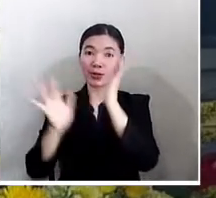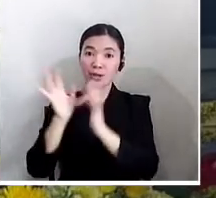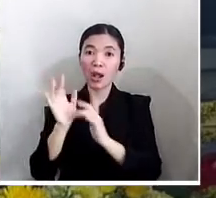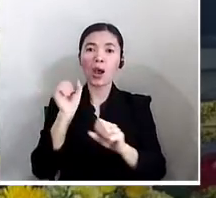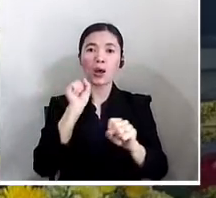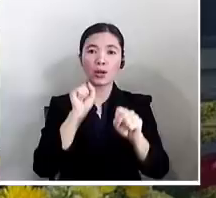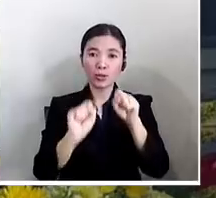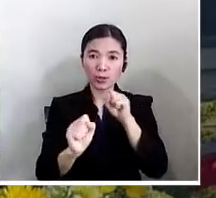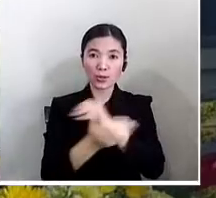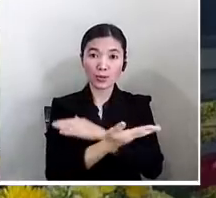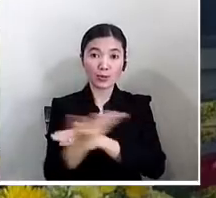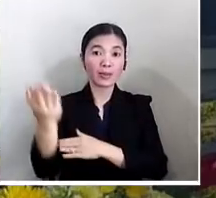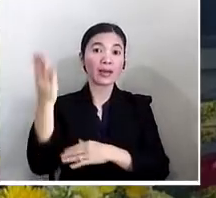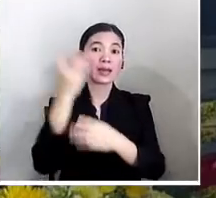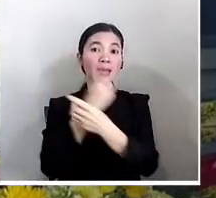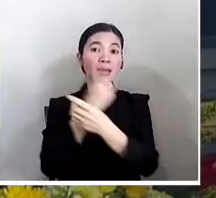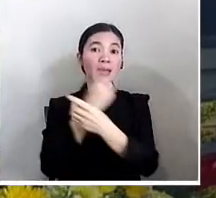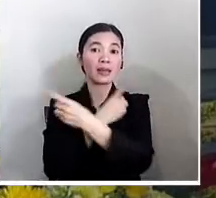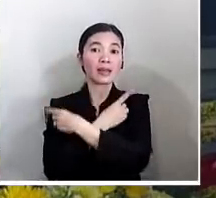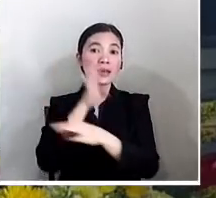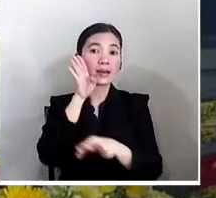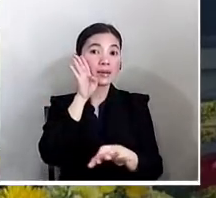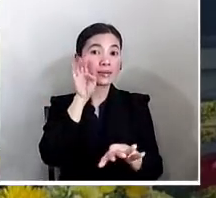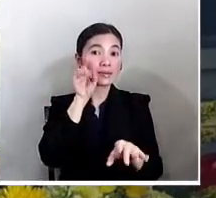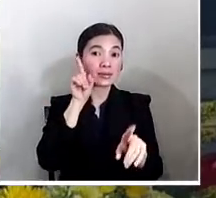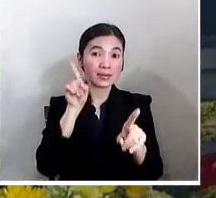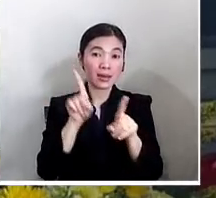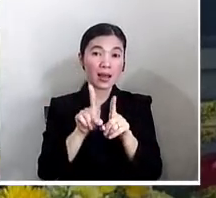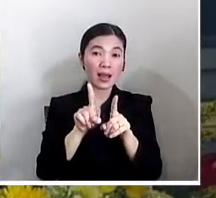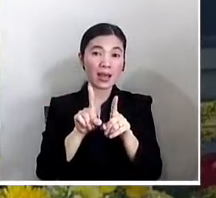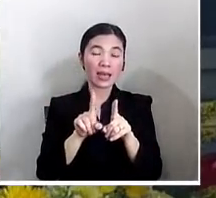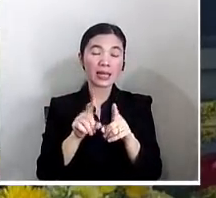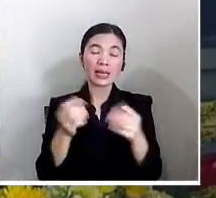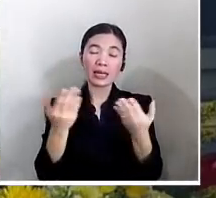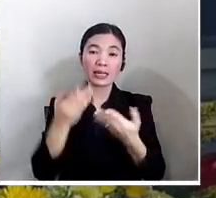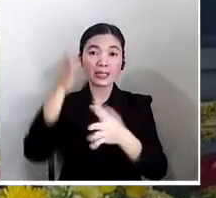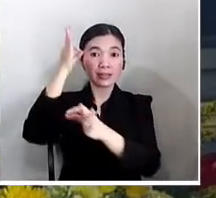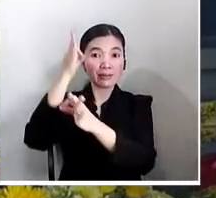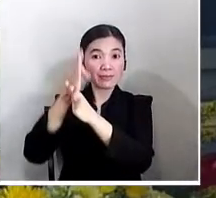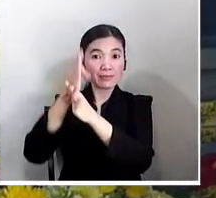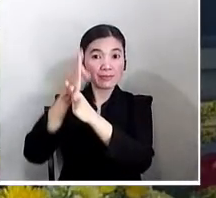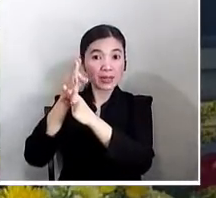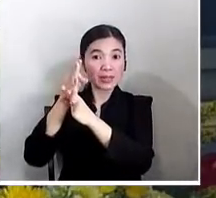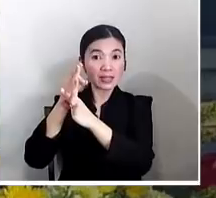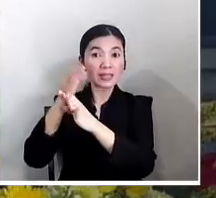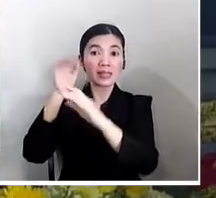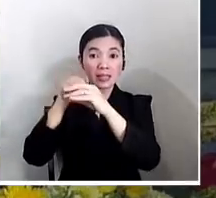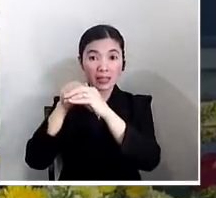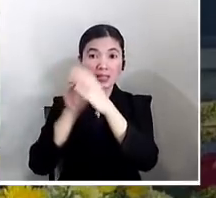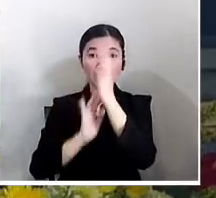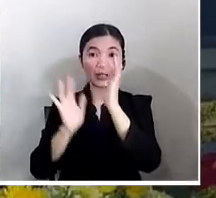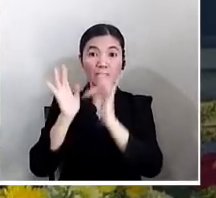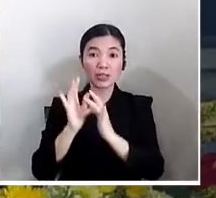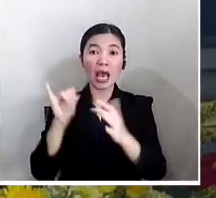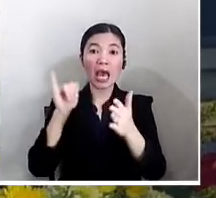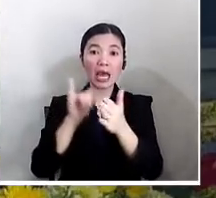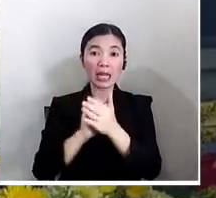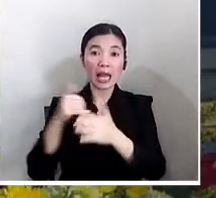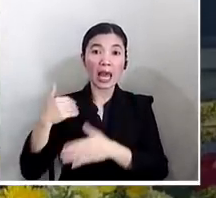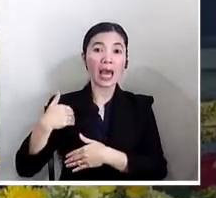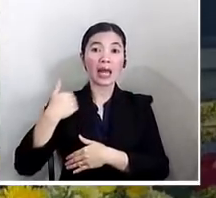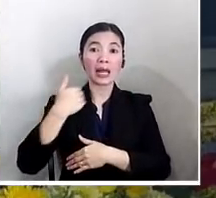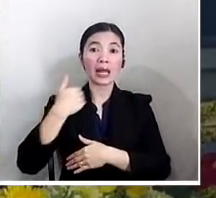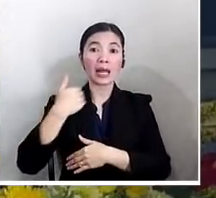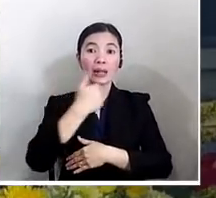and sisters, it is the faith in Jesus that we should hopelessly